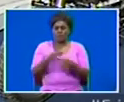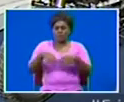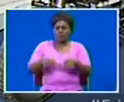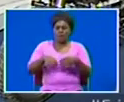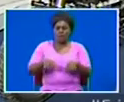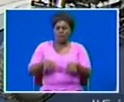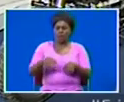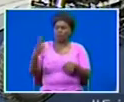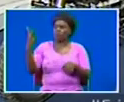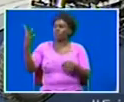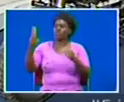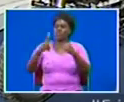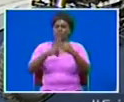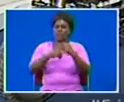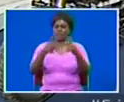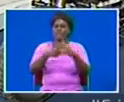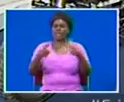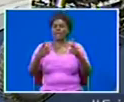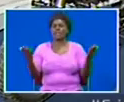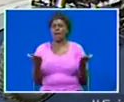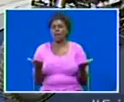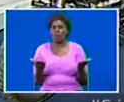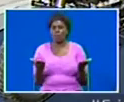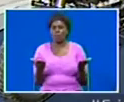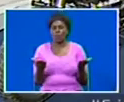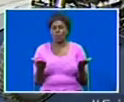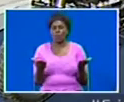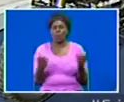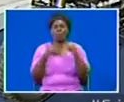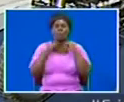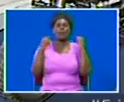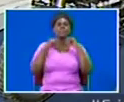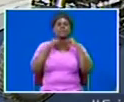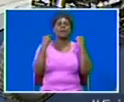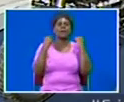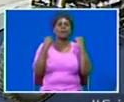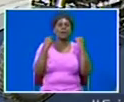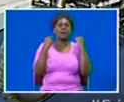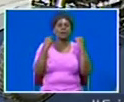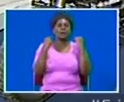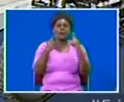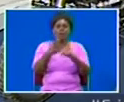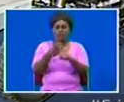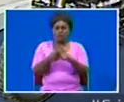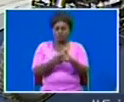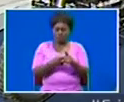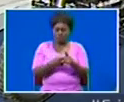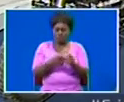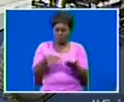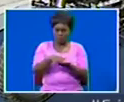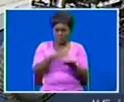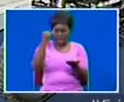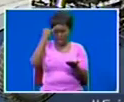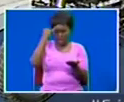47 is all about, but where did this come from? Pastor Nick, I'll start with you. Okay, Ride 47 is basically an